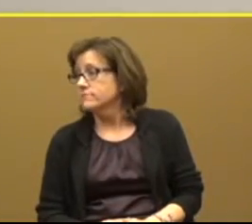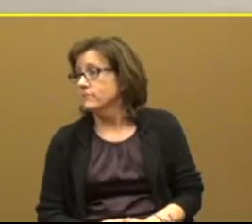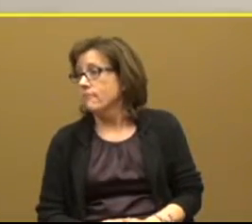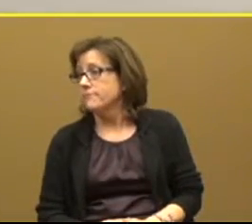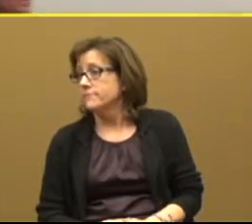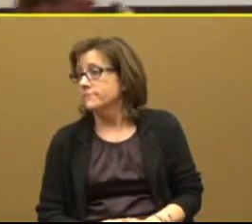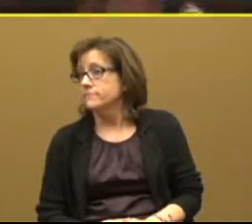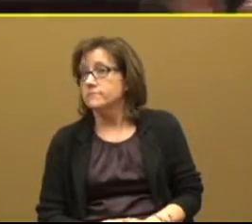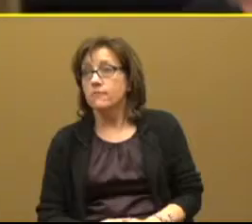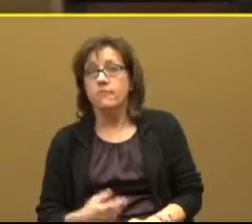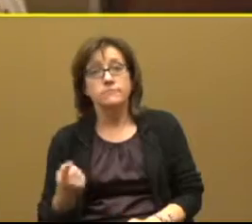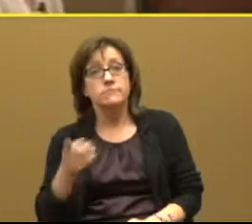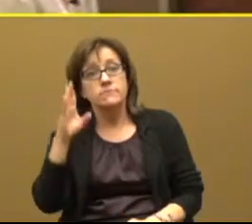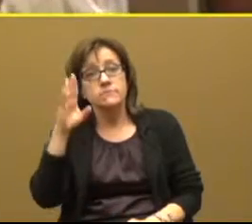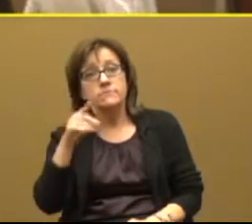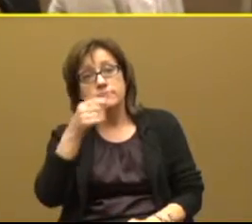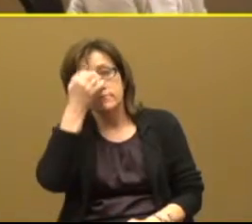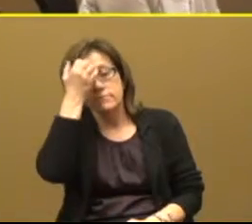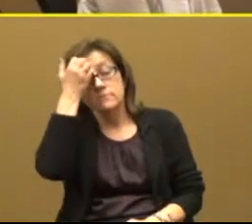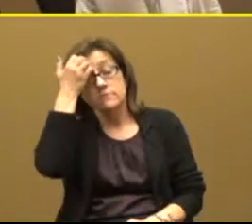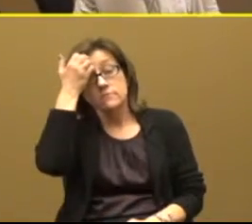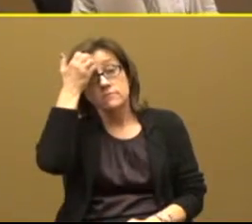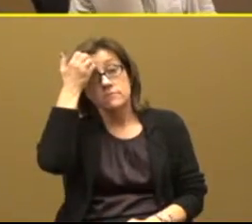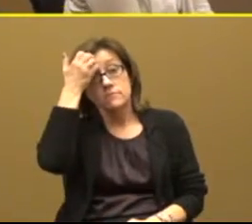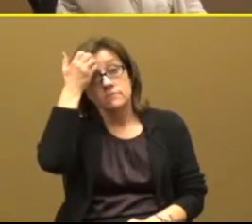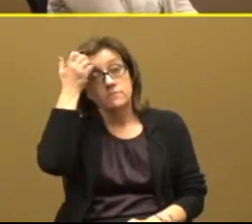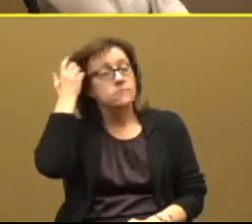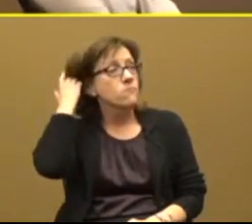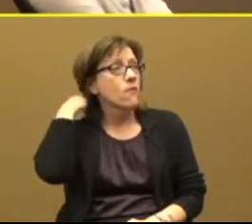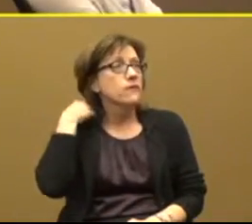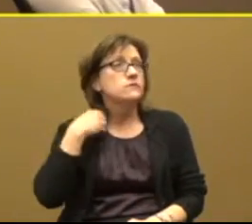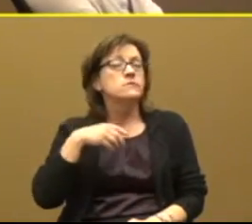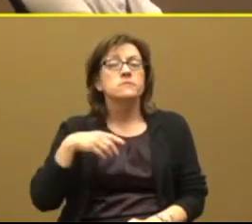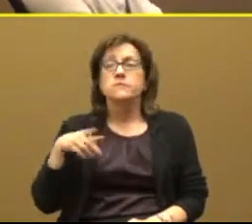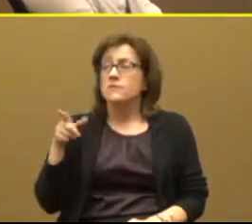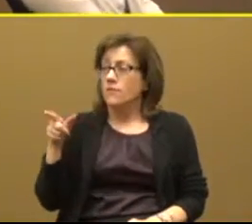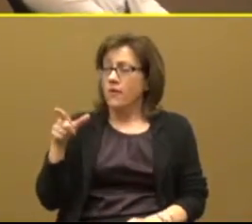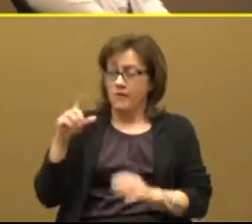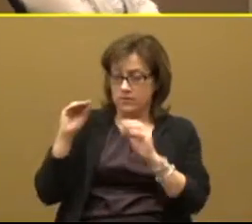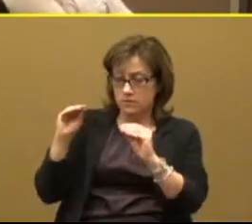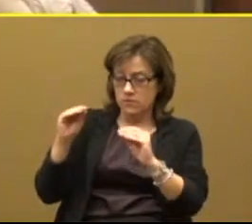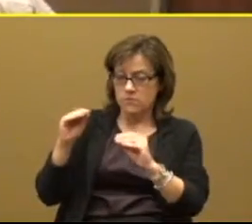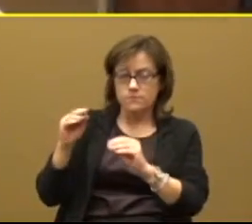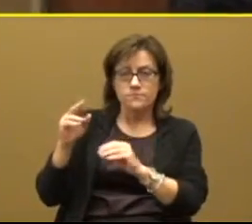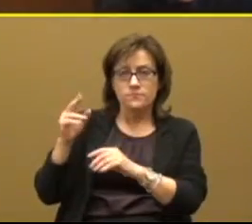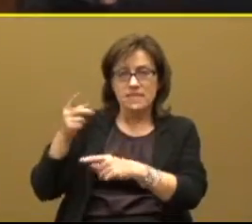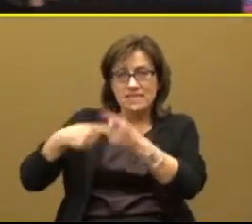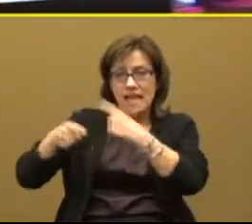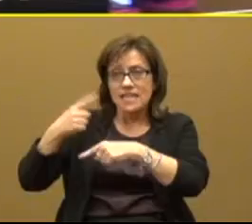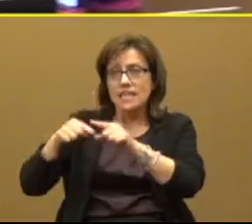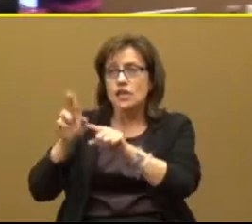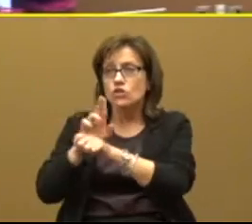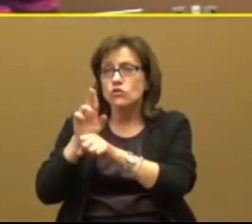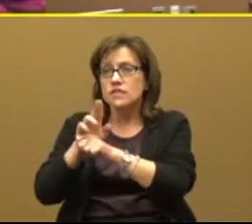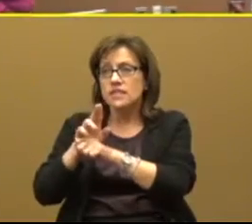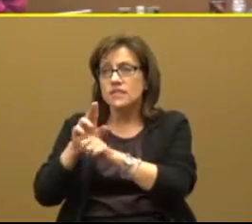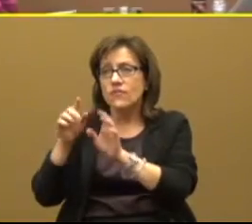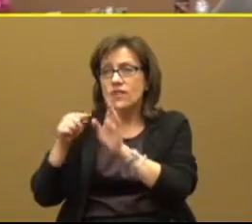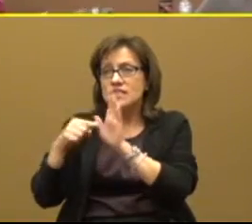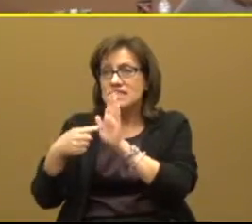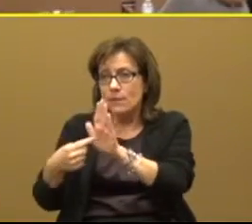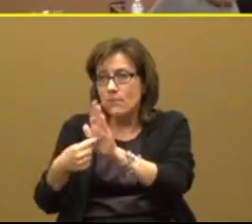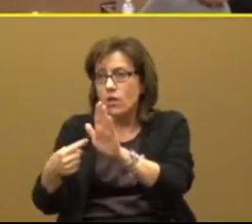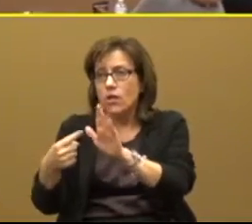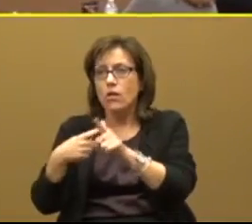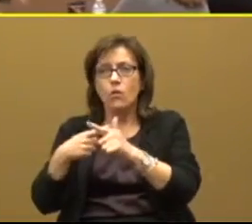Oh, sorry. This is nonverbal. Are you training them to sign it using the symbol or the actual picture